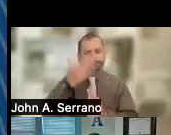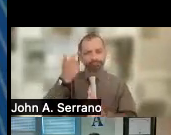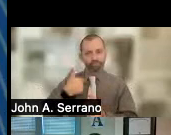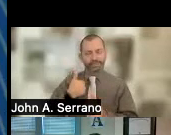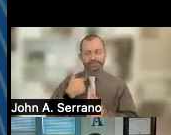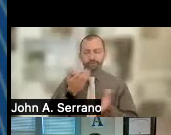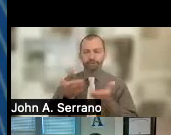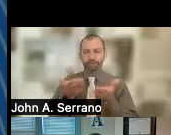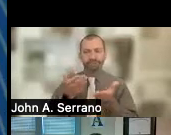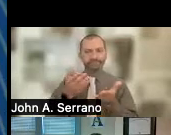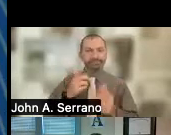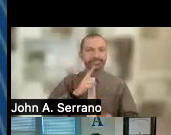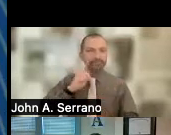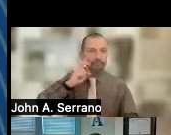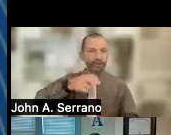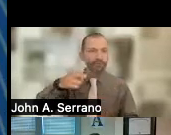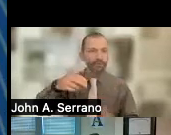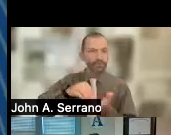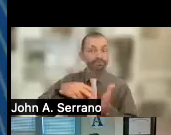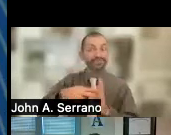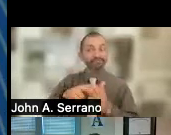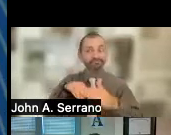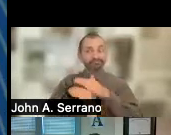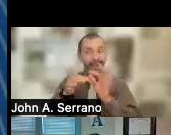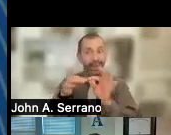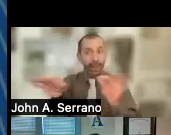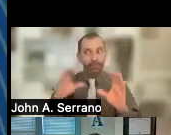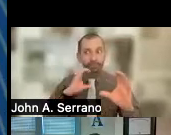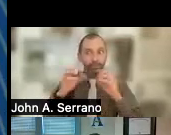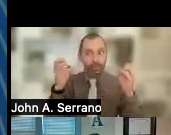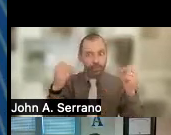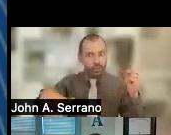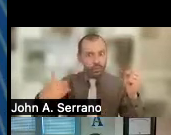schools are facing these issues. So how we're serving deaf and hard of hearing